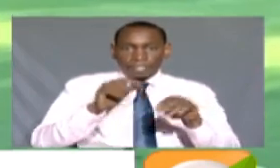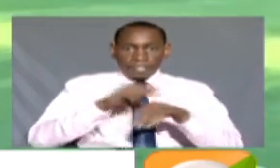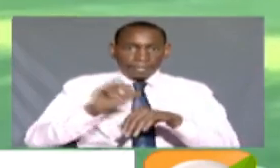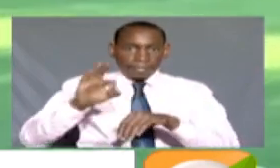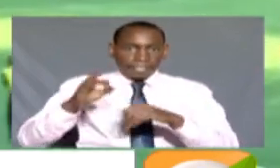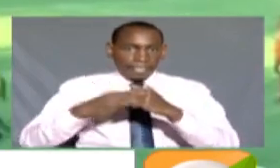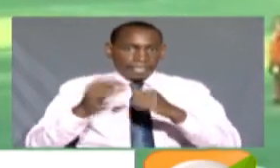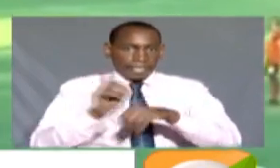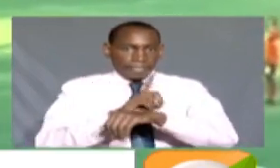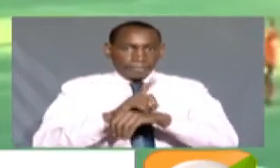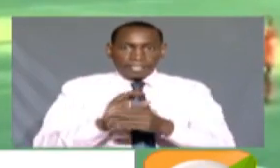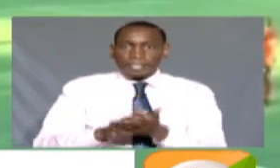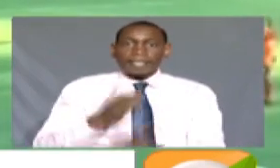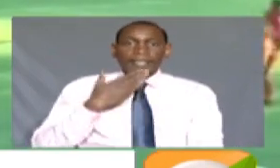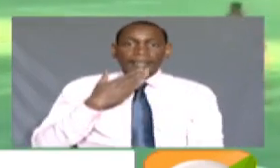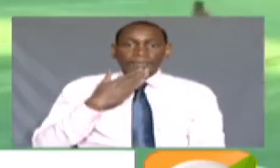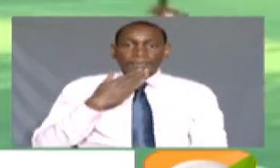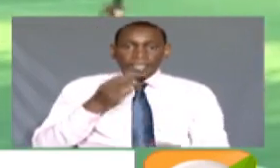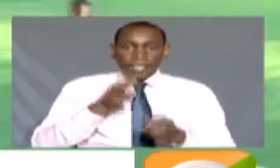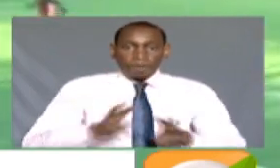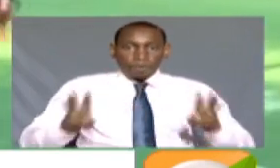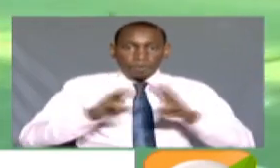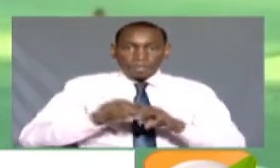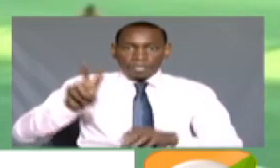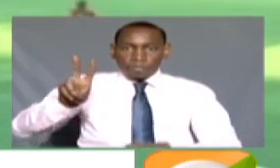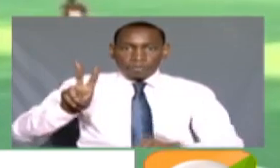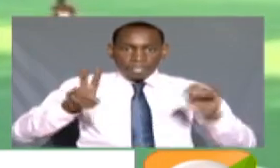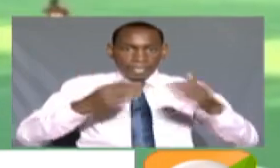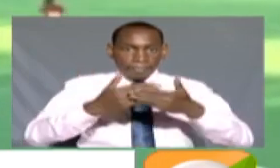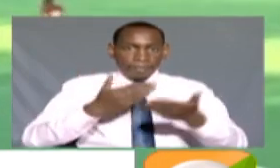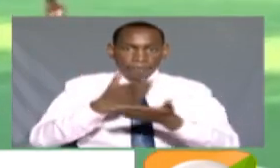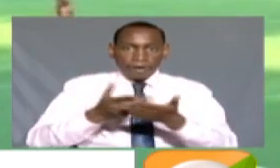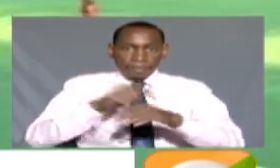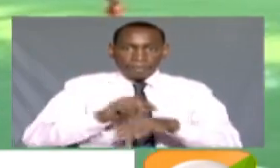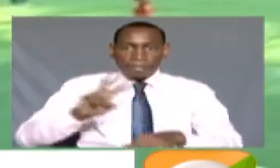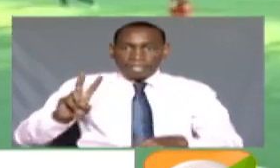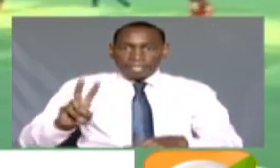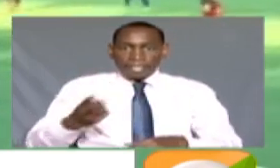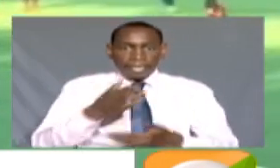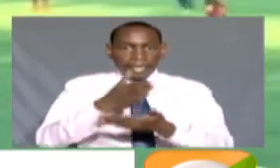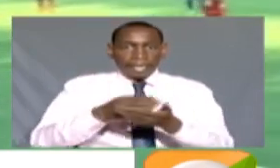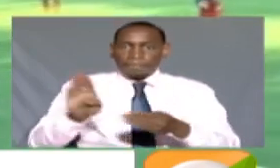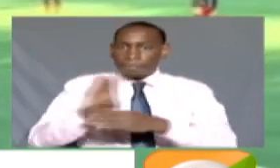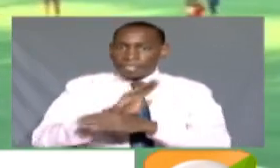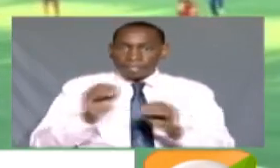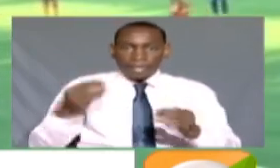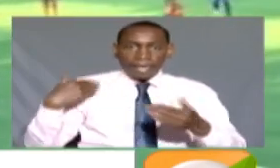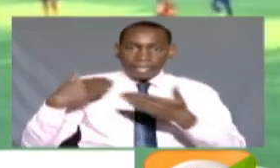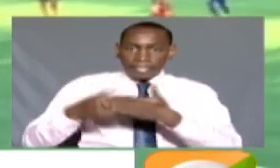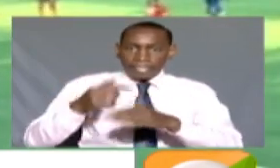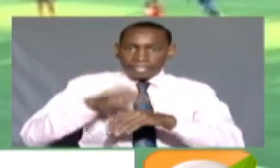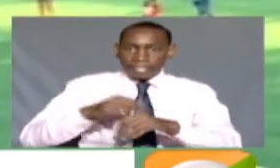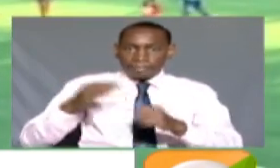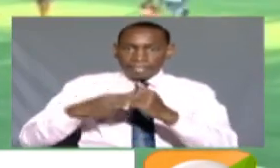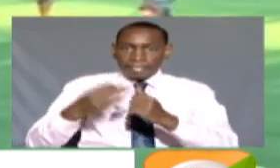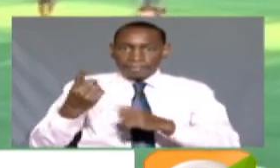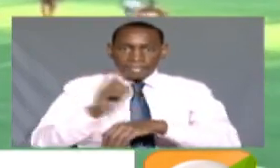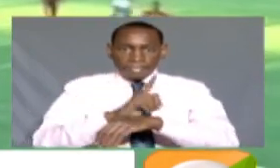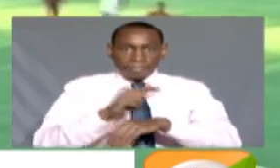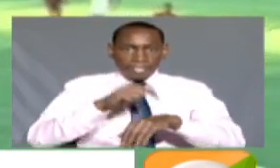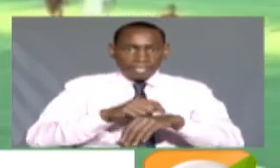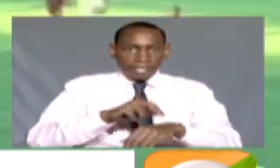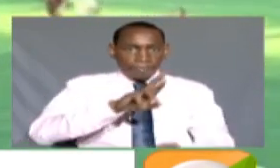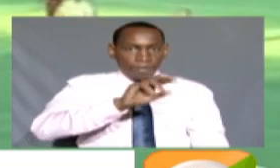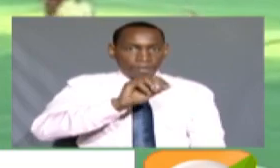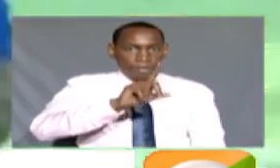30th minute to give Ingwe a deserved 2-0 lead at the break. Second half was relatively uneventful up until the 81st minute when Ronald